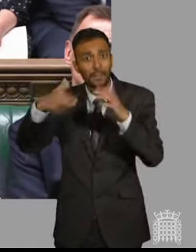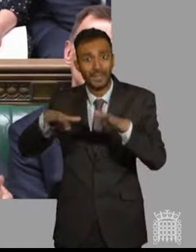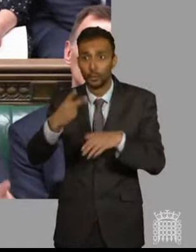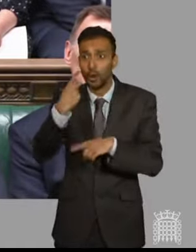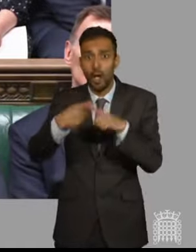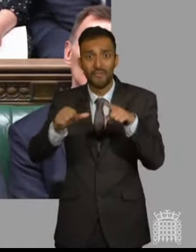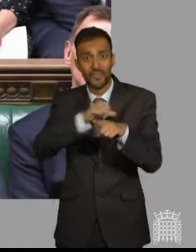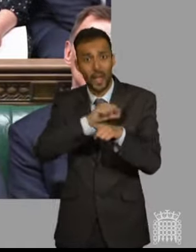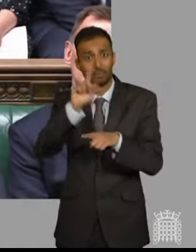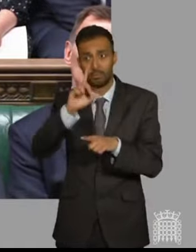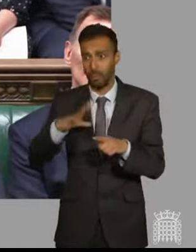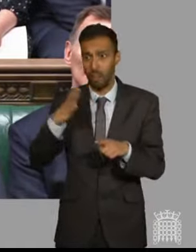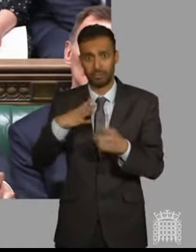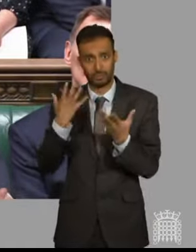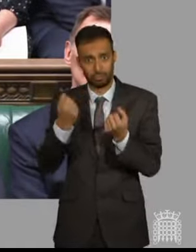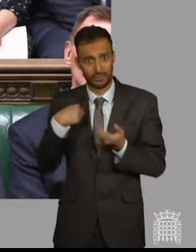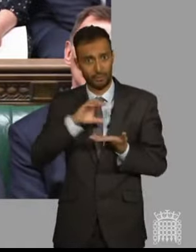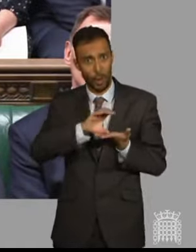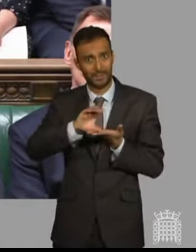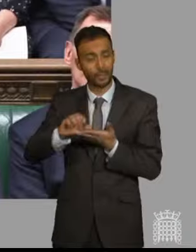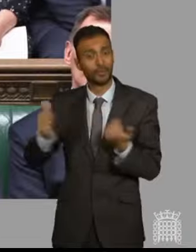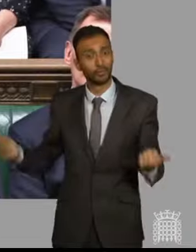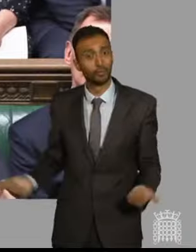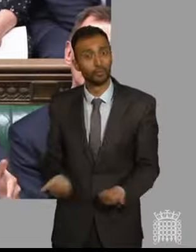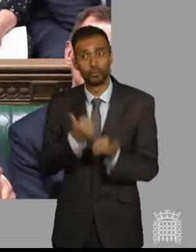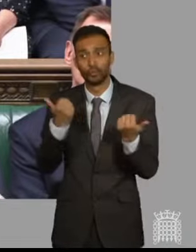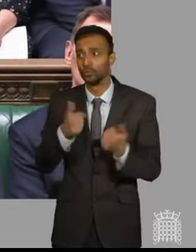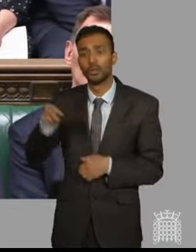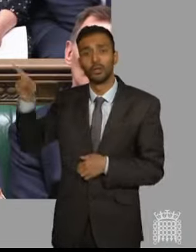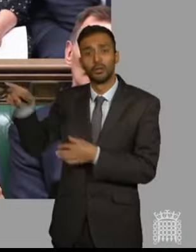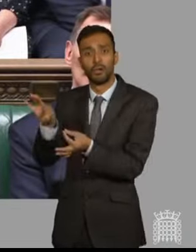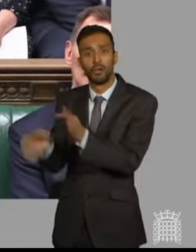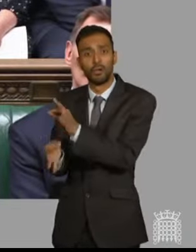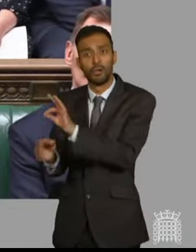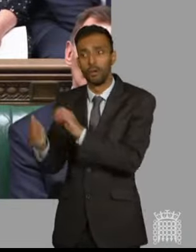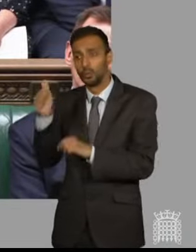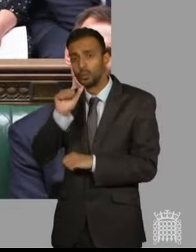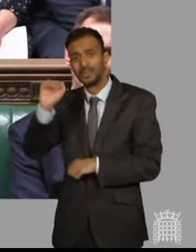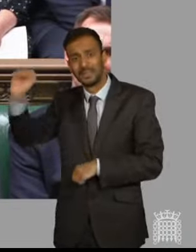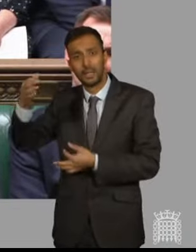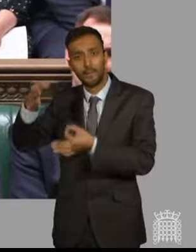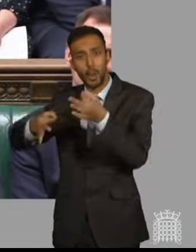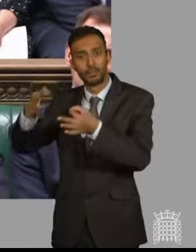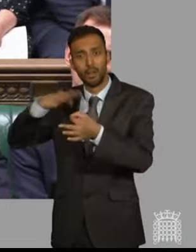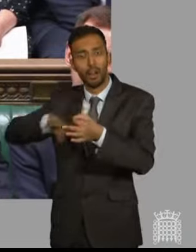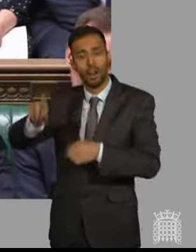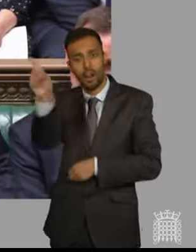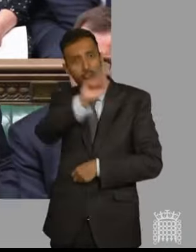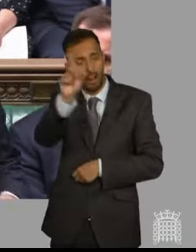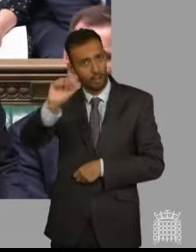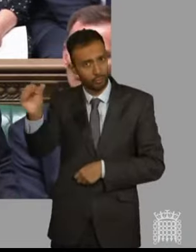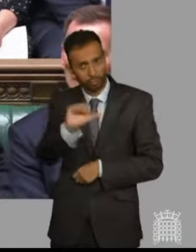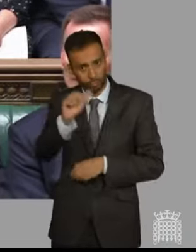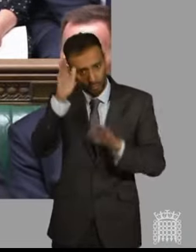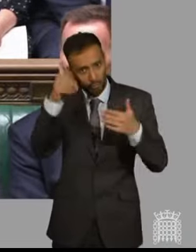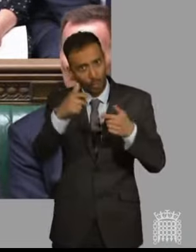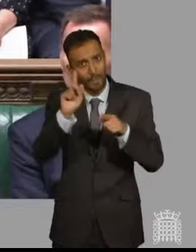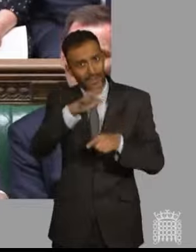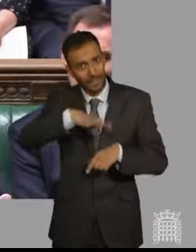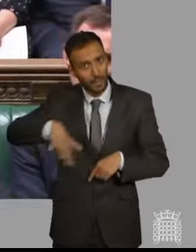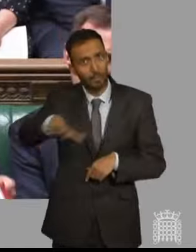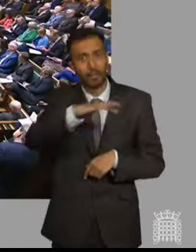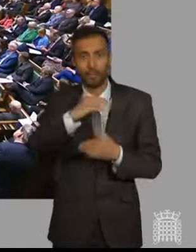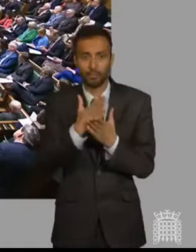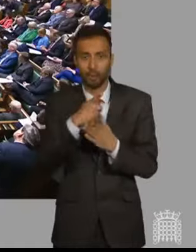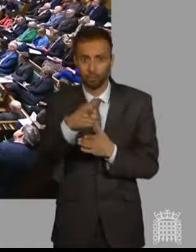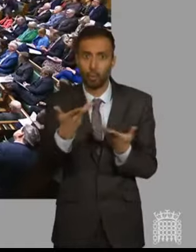is focusing on the people affected and making sure that they get the answers, justice and compensation that they deserve, and that is what we are